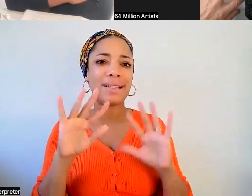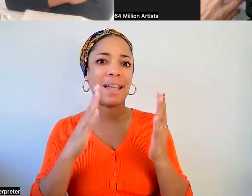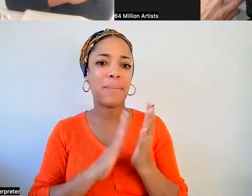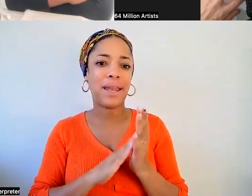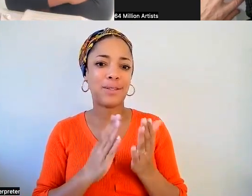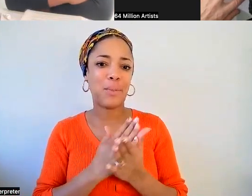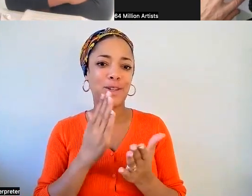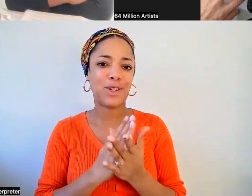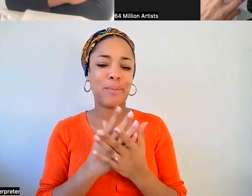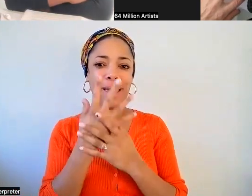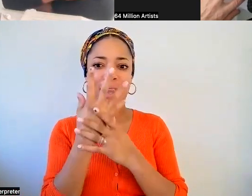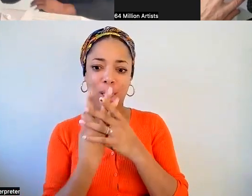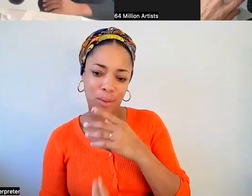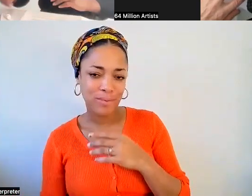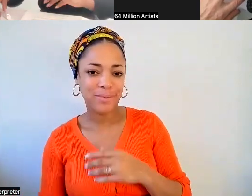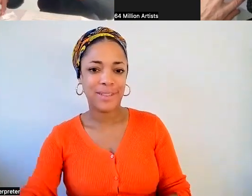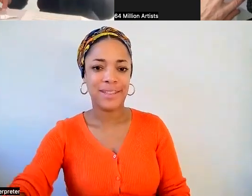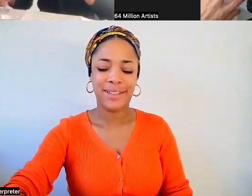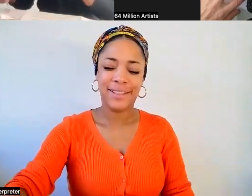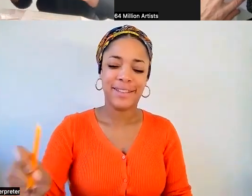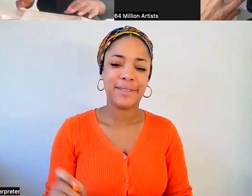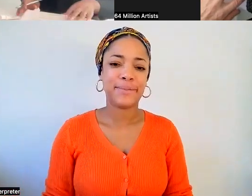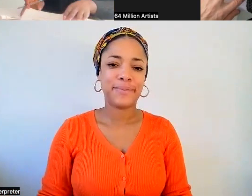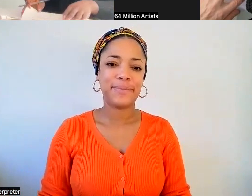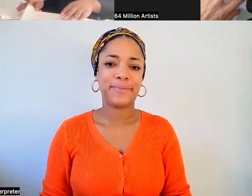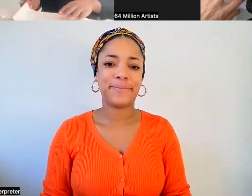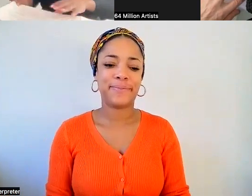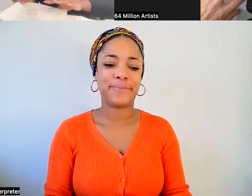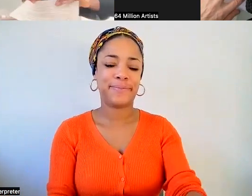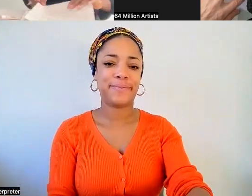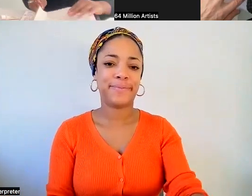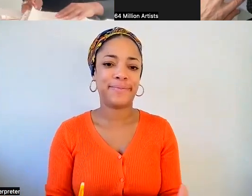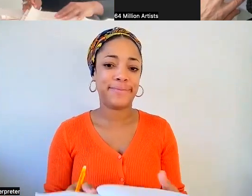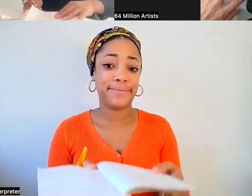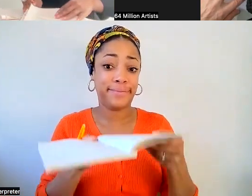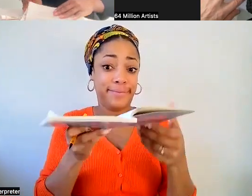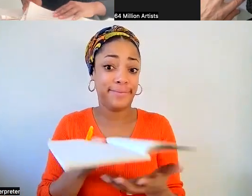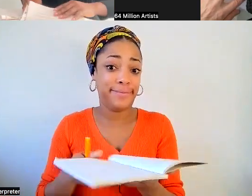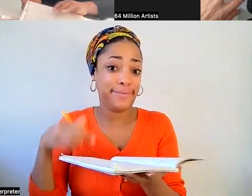get lost in it. I'm going to do some too, even though I'm really nervous.